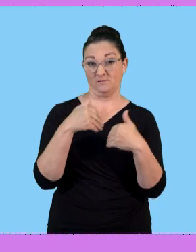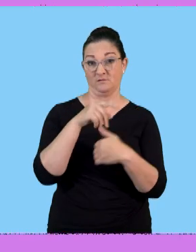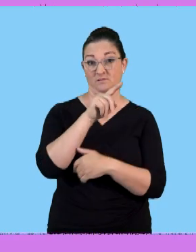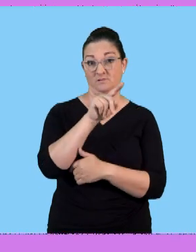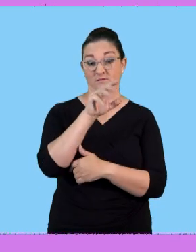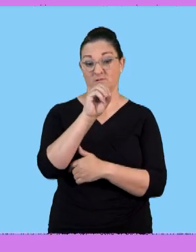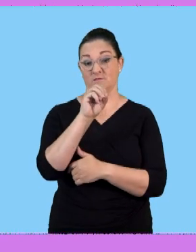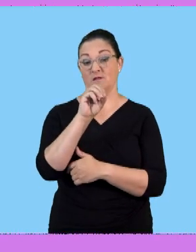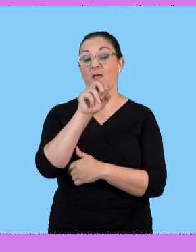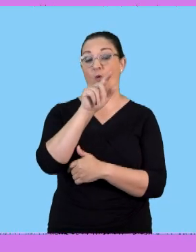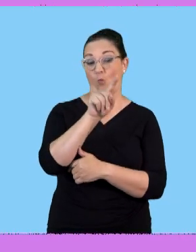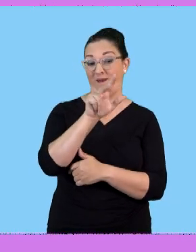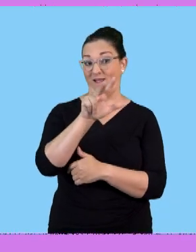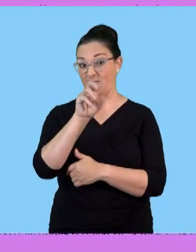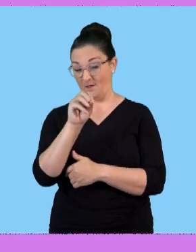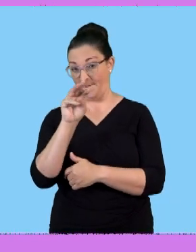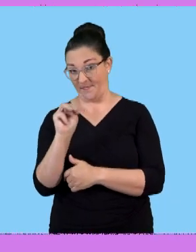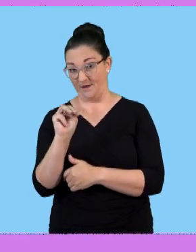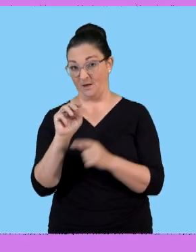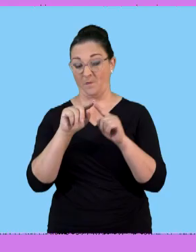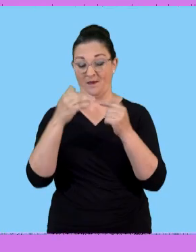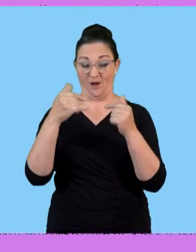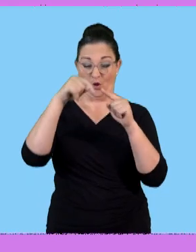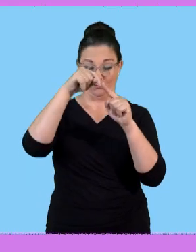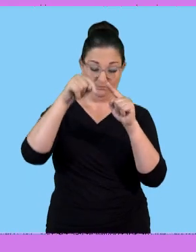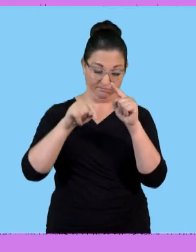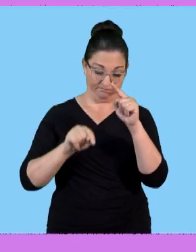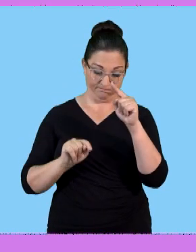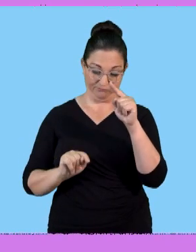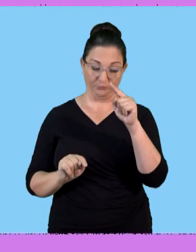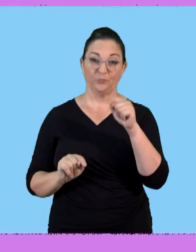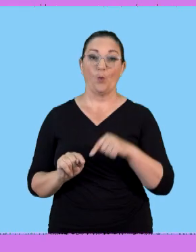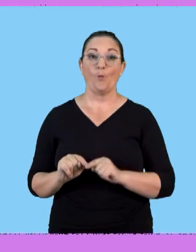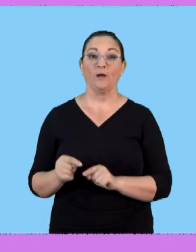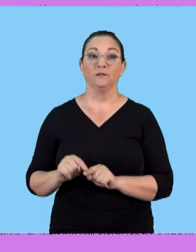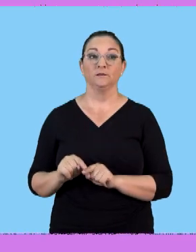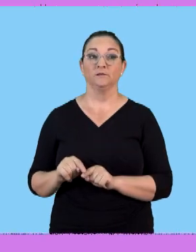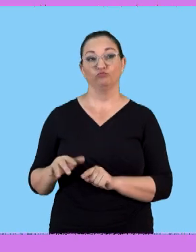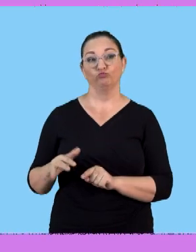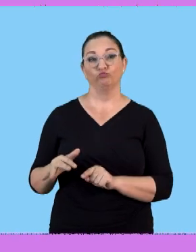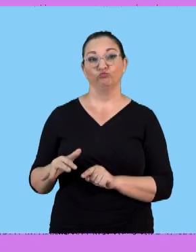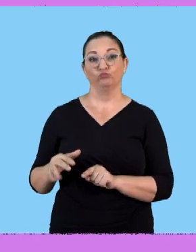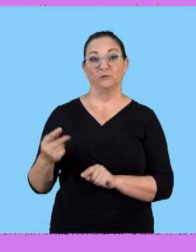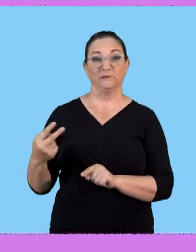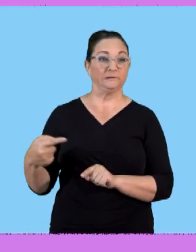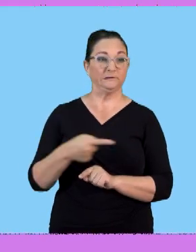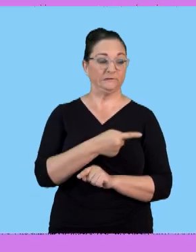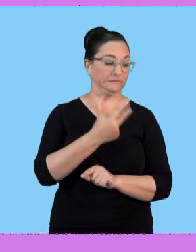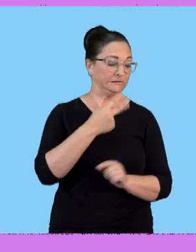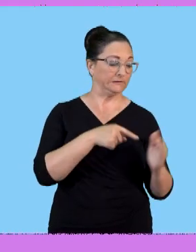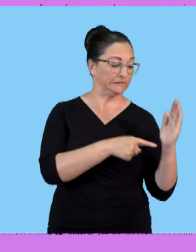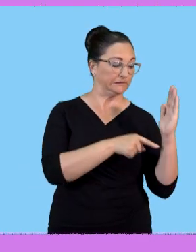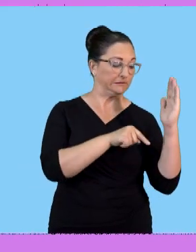meters, right? So it will go all the way down to, can we see here, approximately, if I go to my left-hand